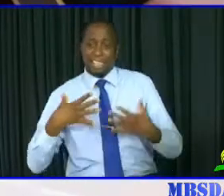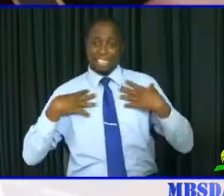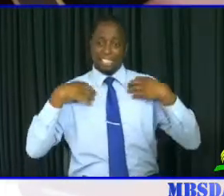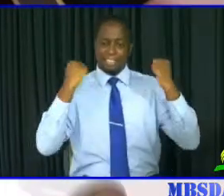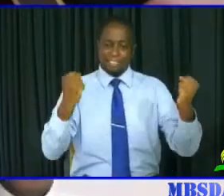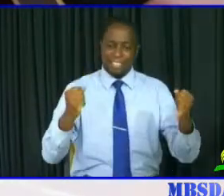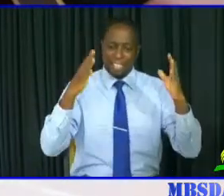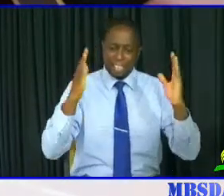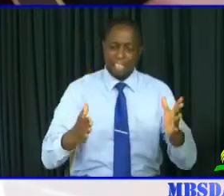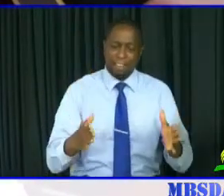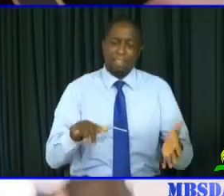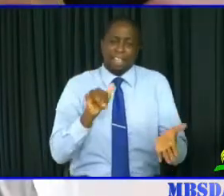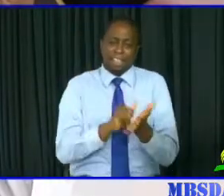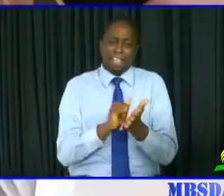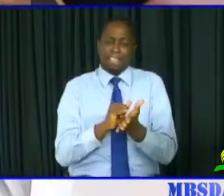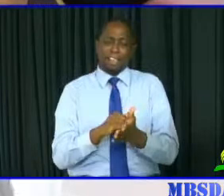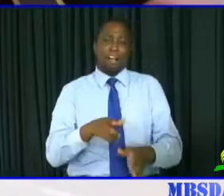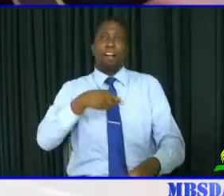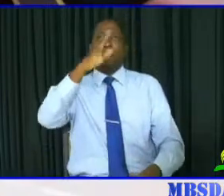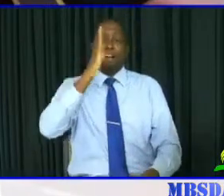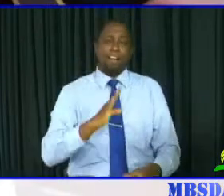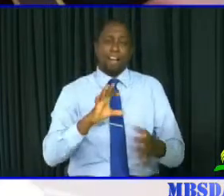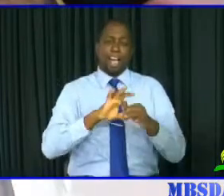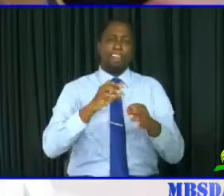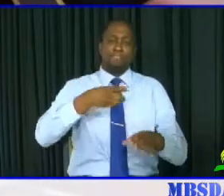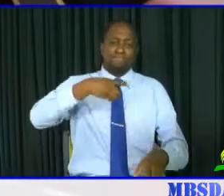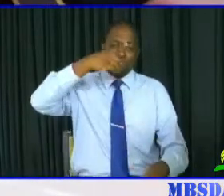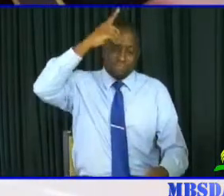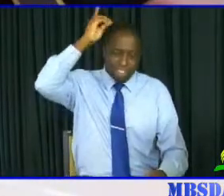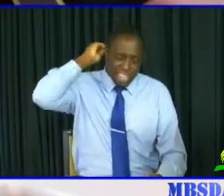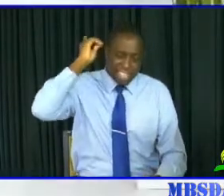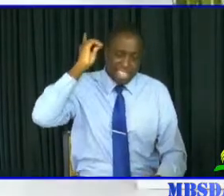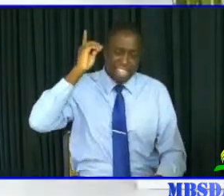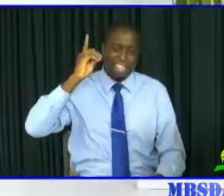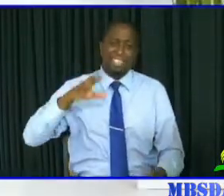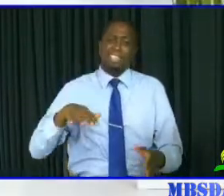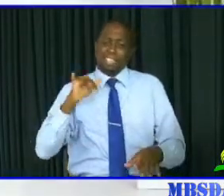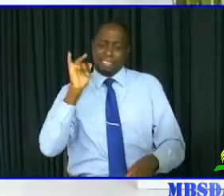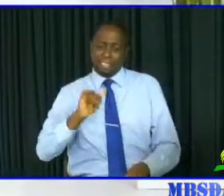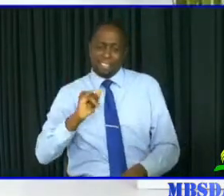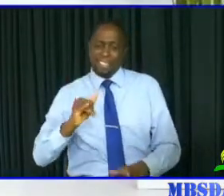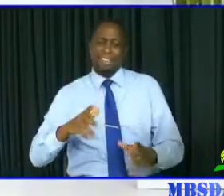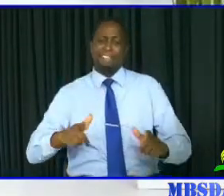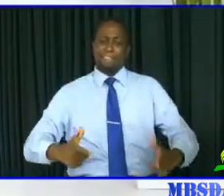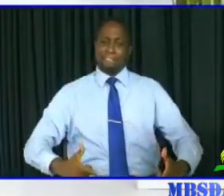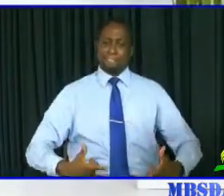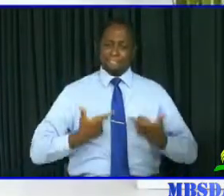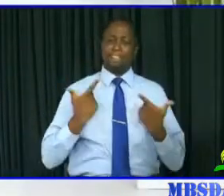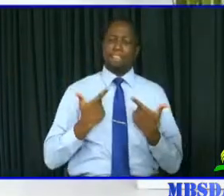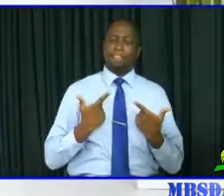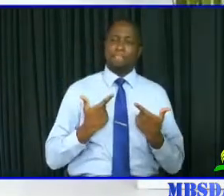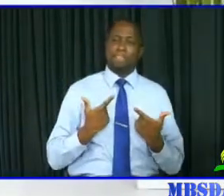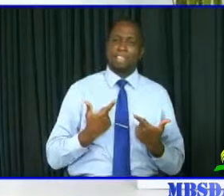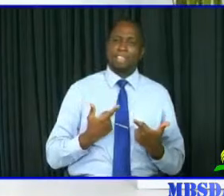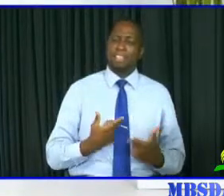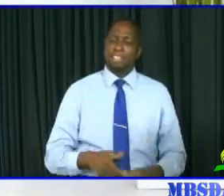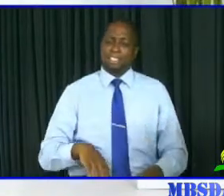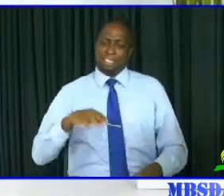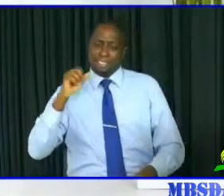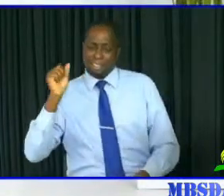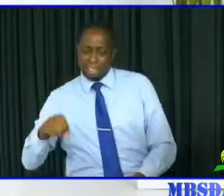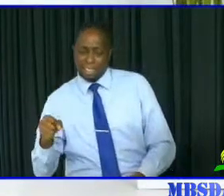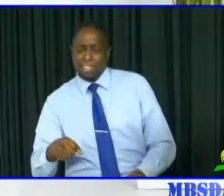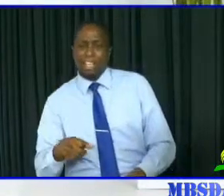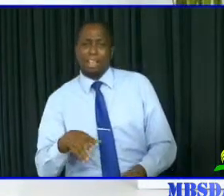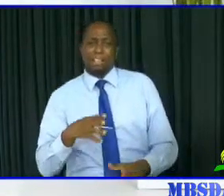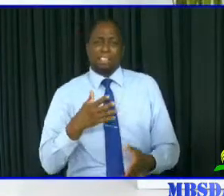of Daniel in the midst of the lion's den is still alive. Show someone tonight that even though they are walking